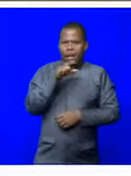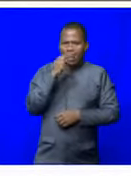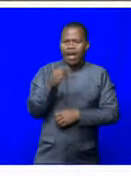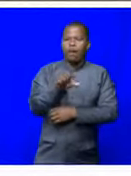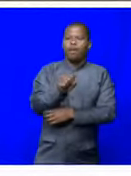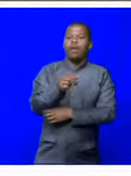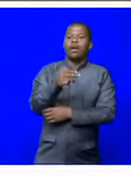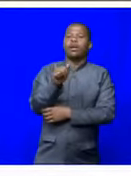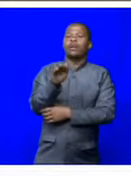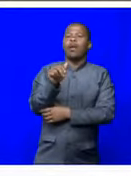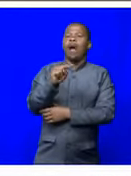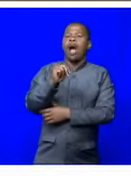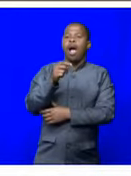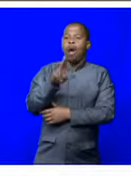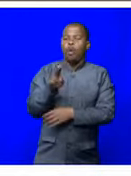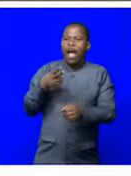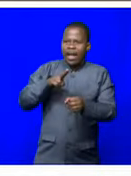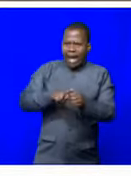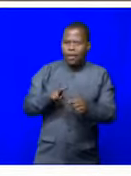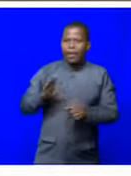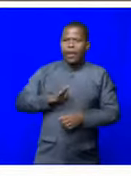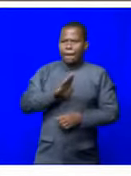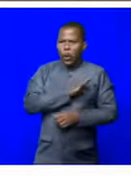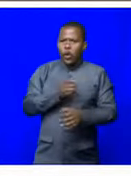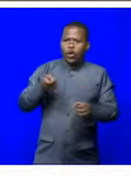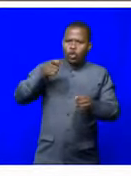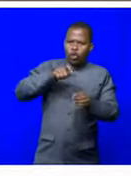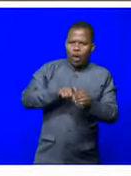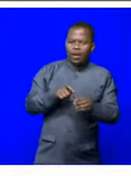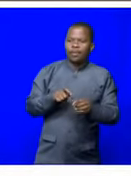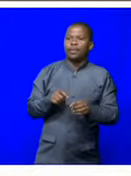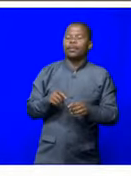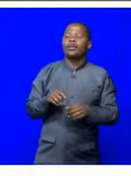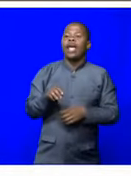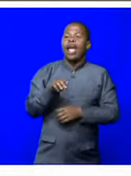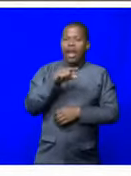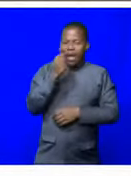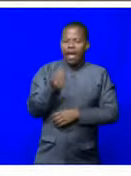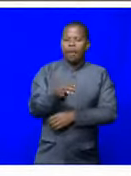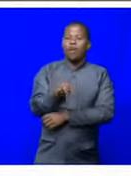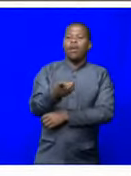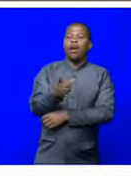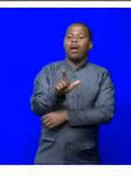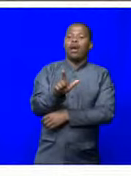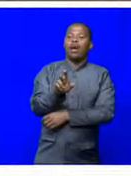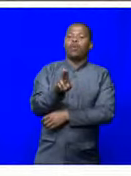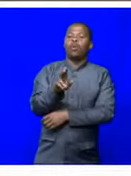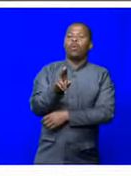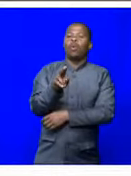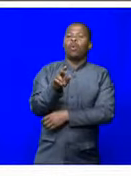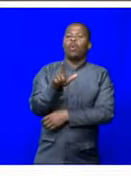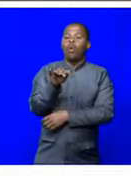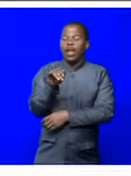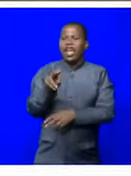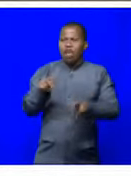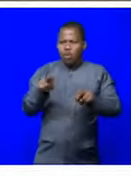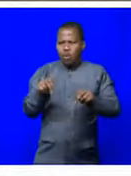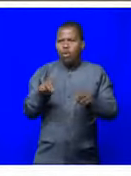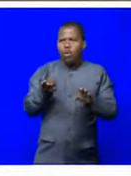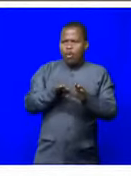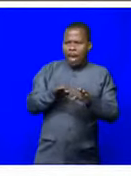ngilobuyako sina make mdluli thuli lokungoyelo lolungalelisha kule board